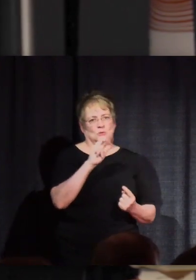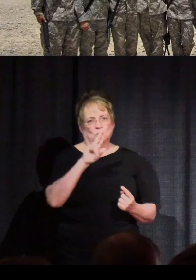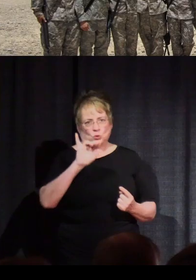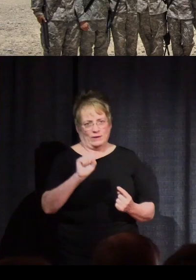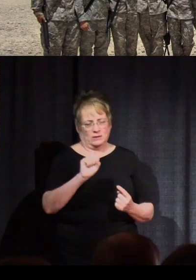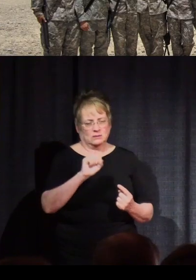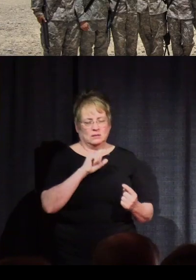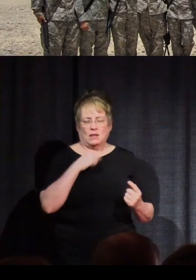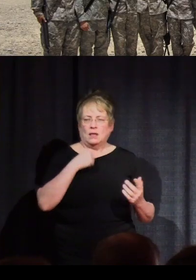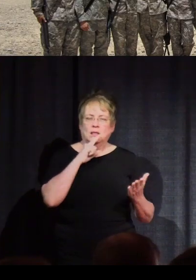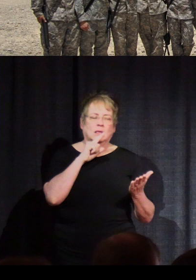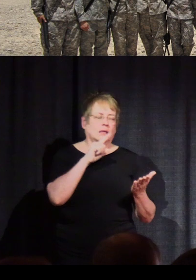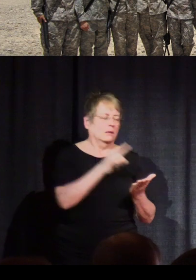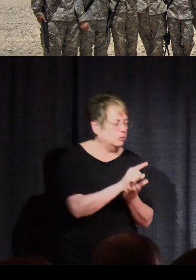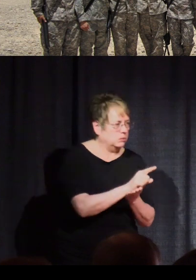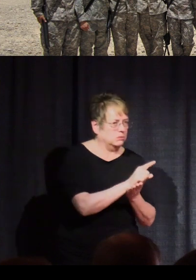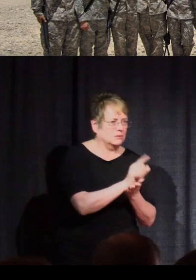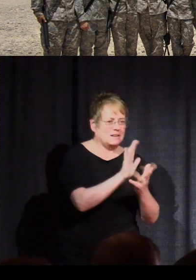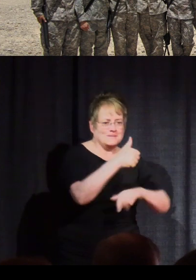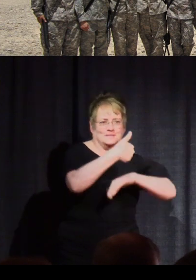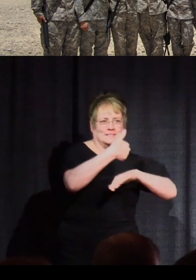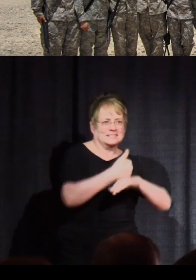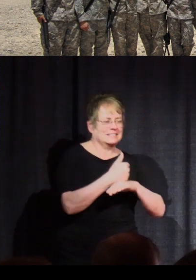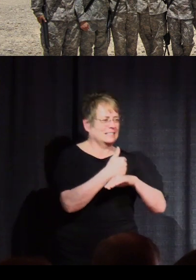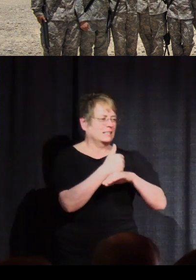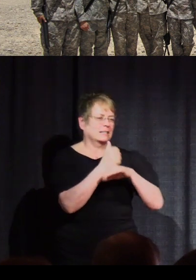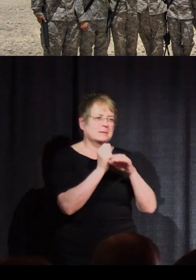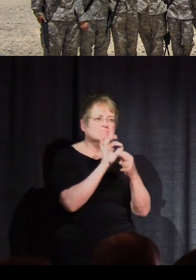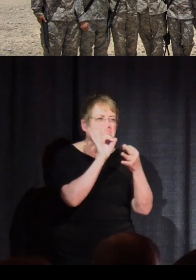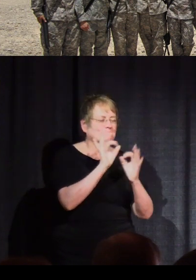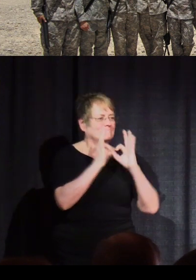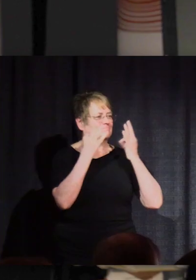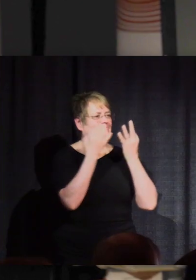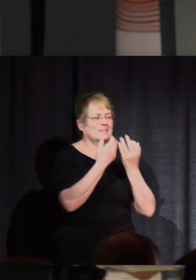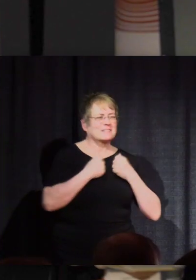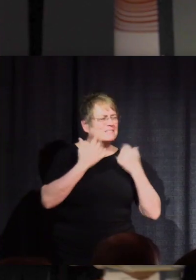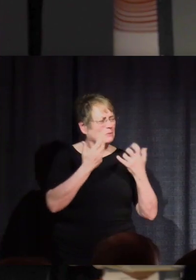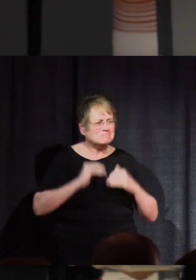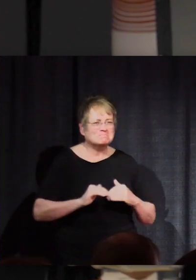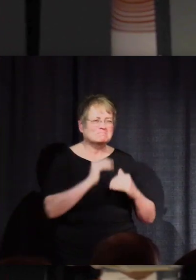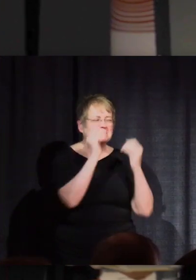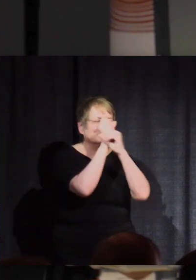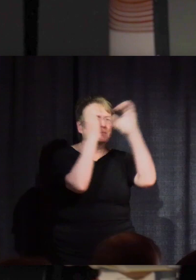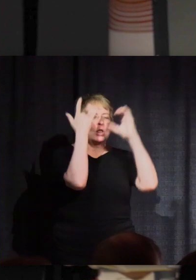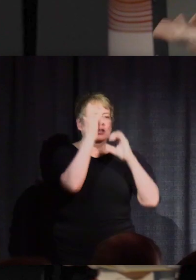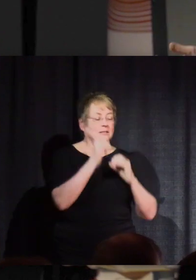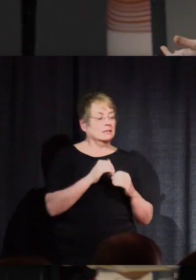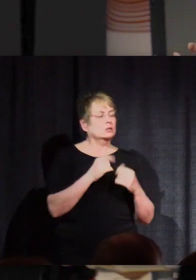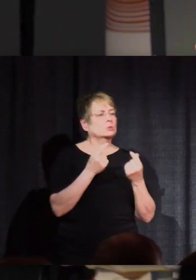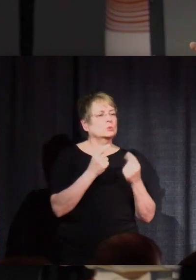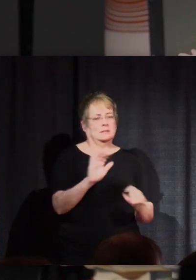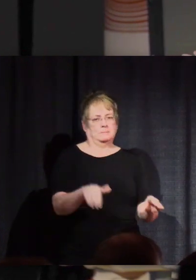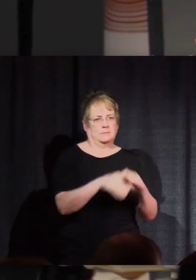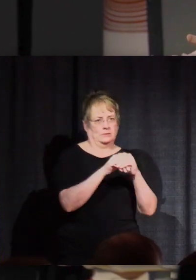hard. I sought to create the family life that I yearned for growing up, and marriage was the first step